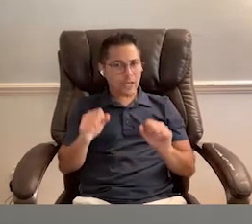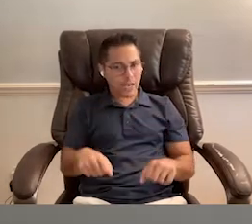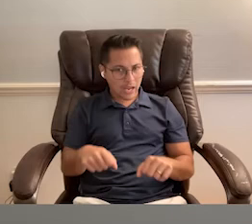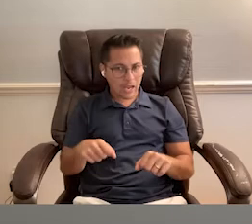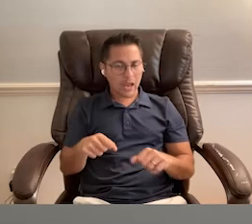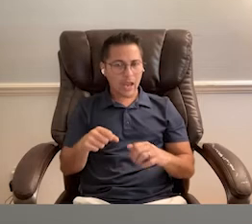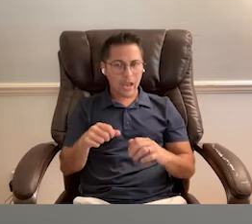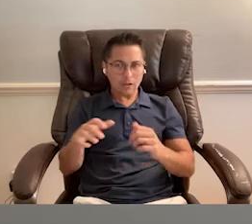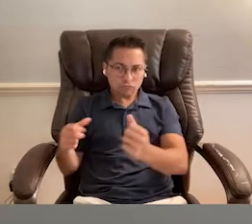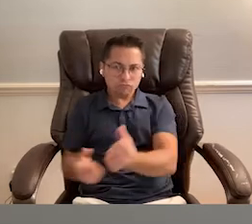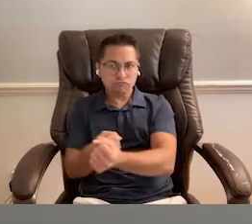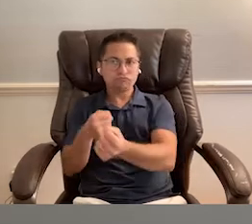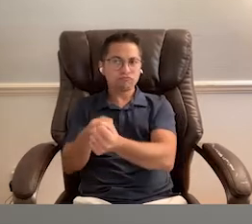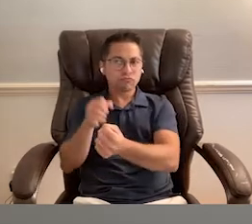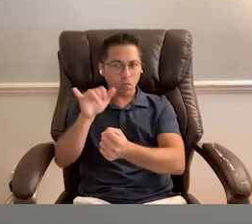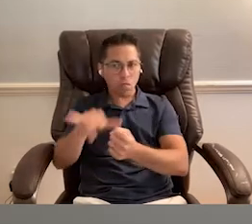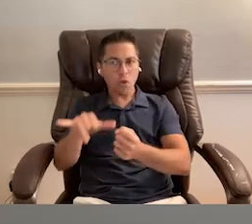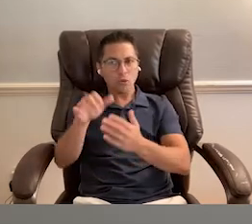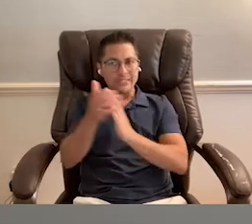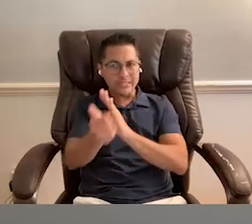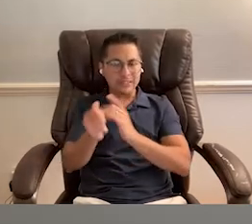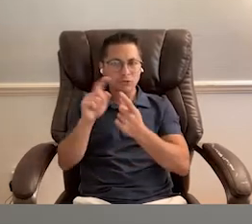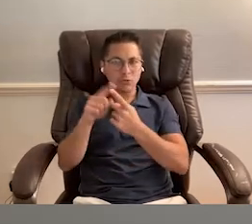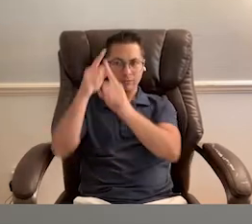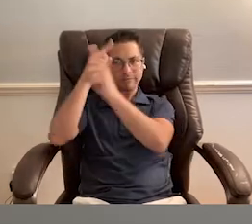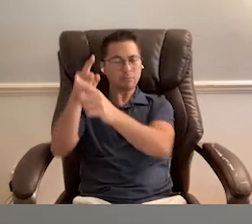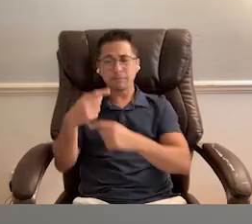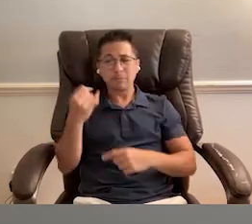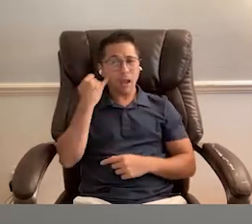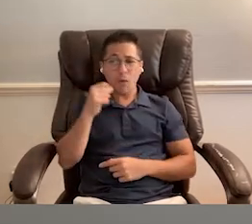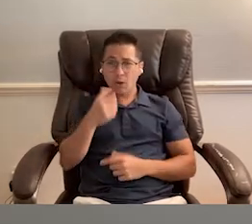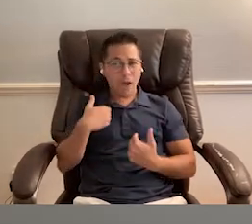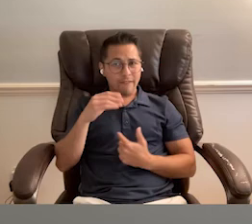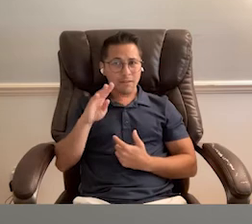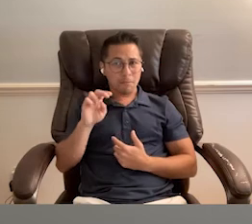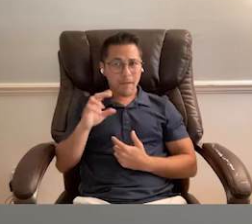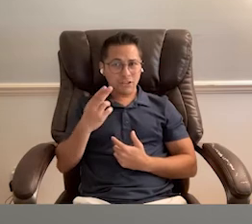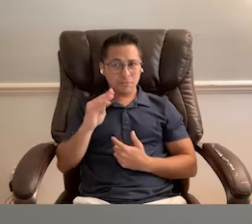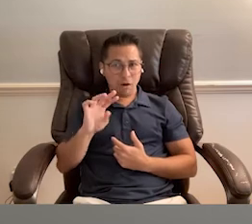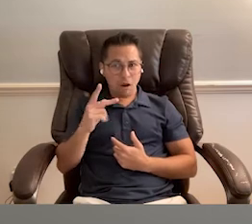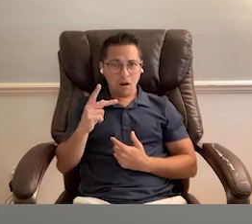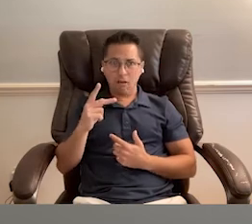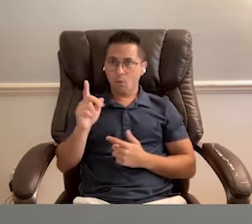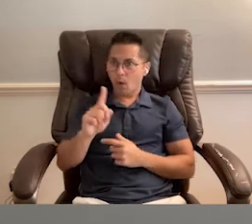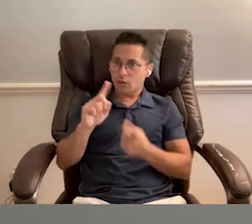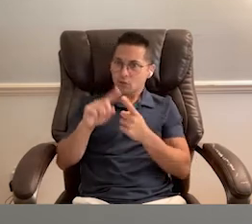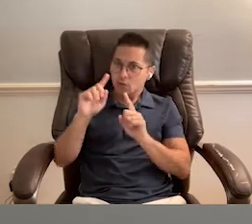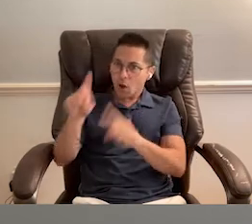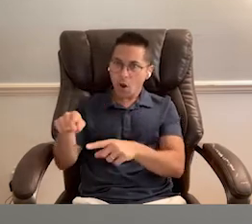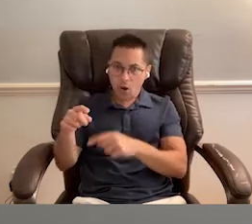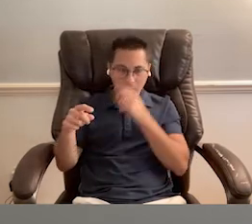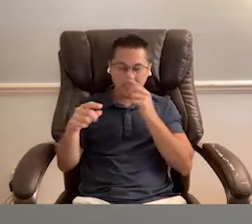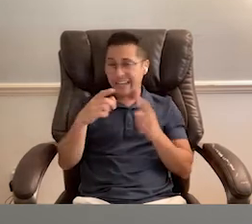know, reinforce those skills in order to achieve those goals, but we don't have a benchmark as in where to go. And it doesn't matter